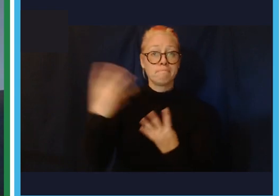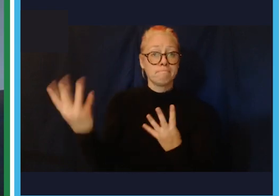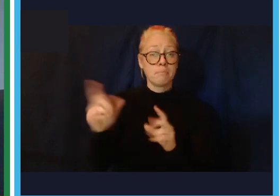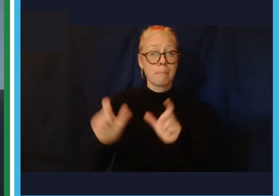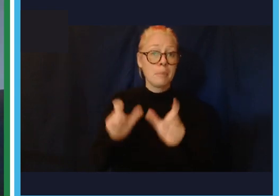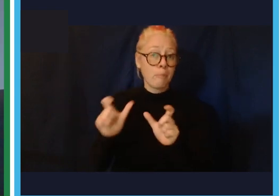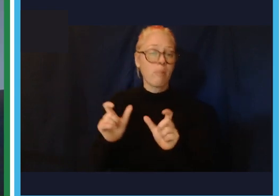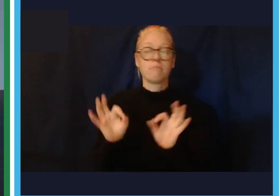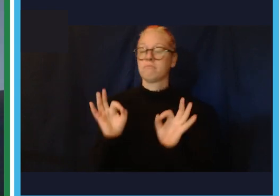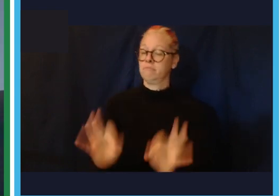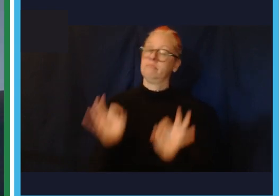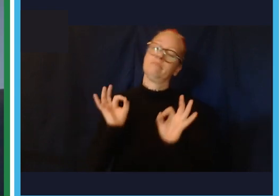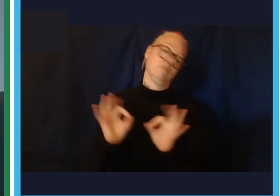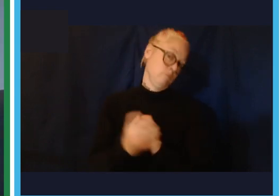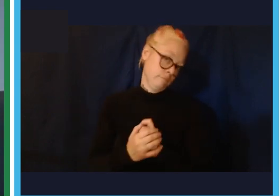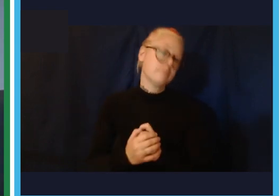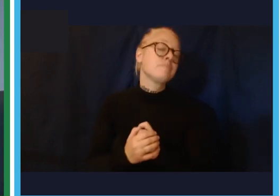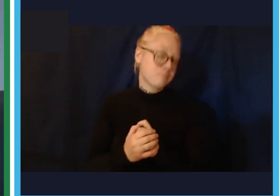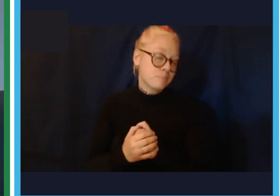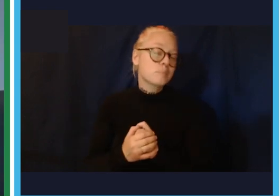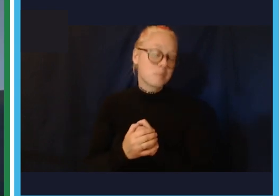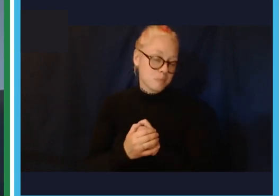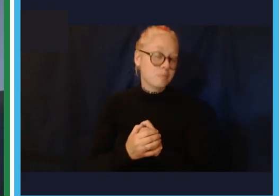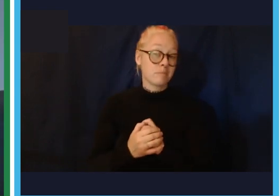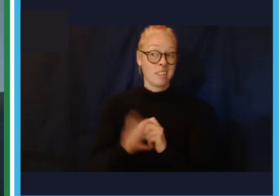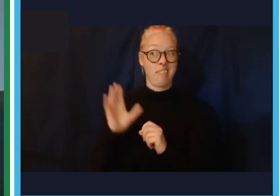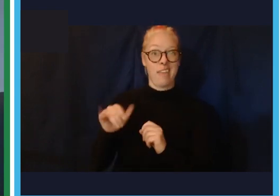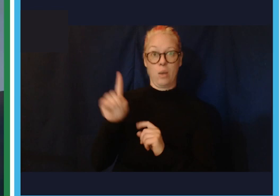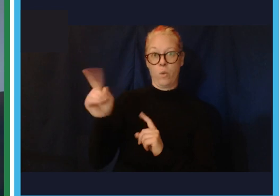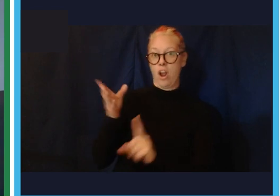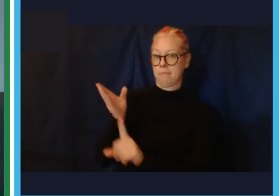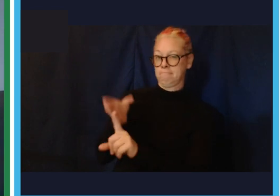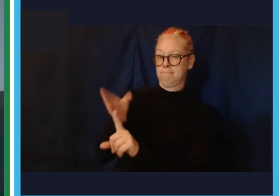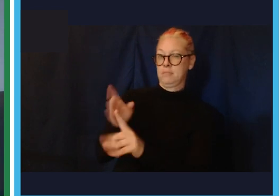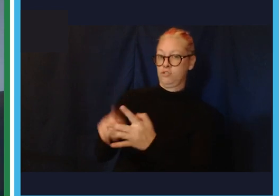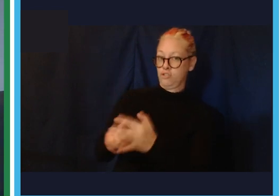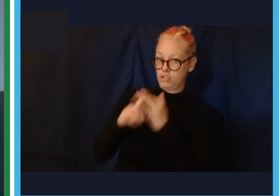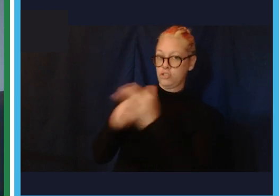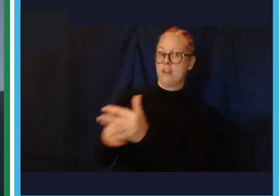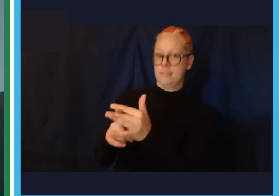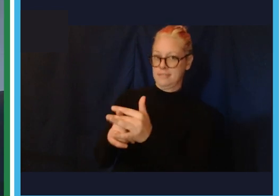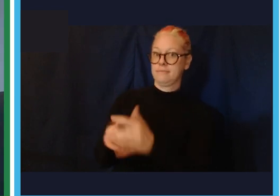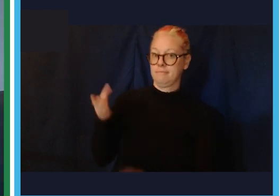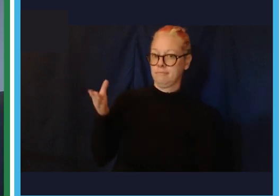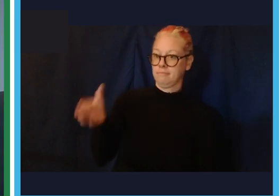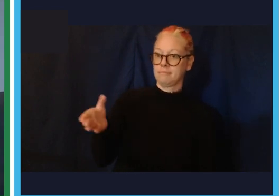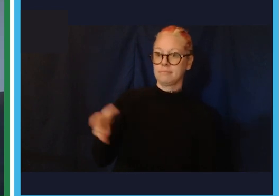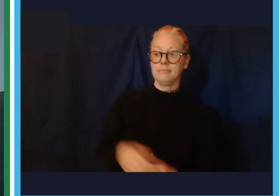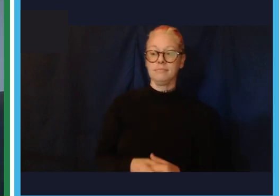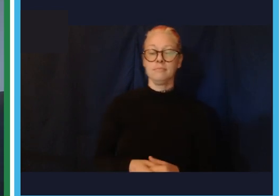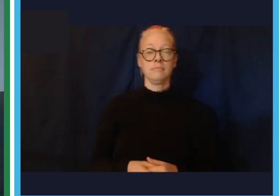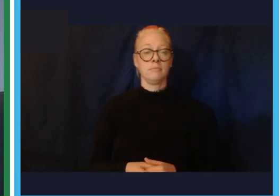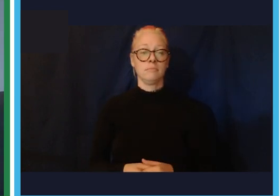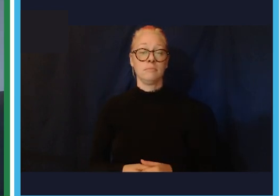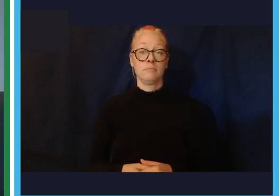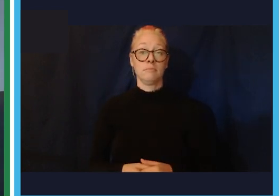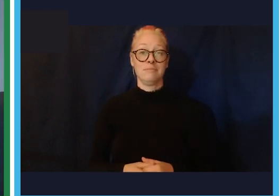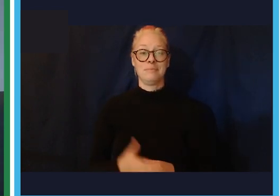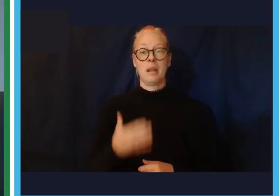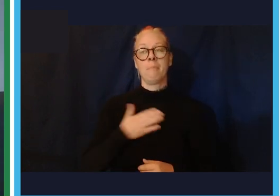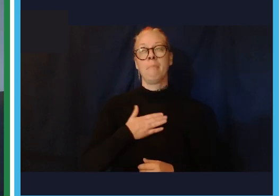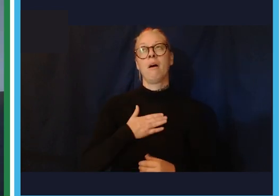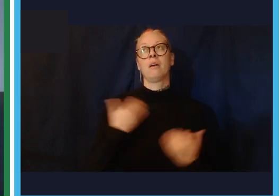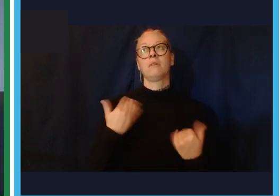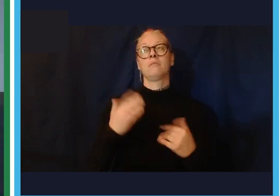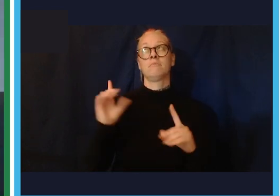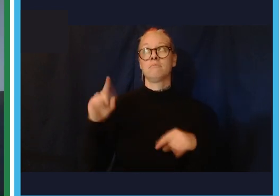gratitude is, you know, so much. And then the other side is, so Graham has been staffed